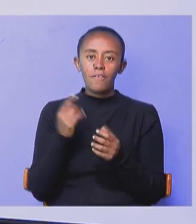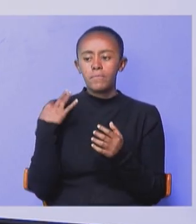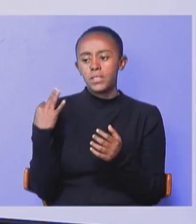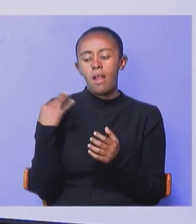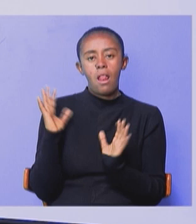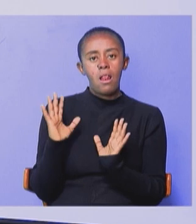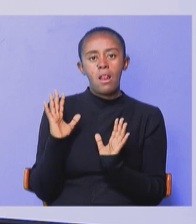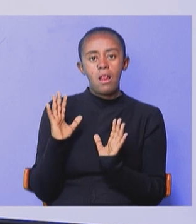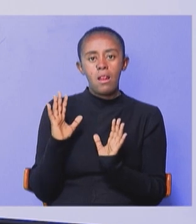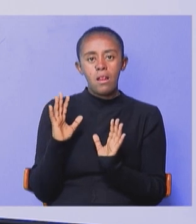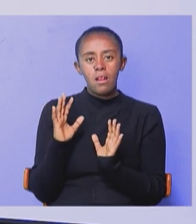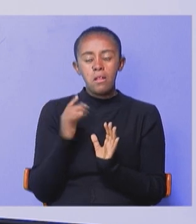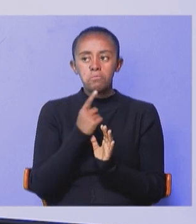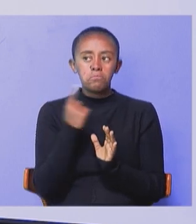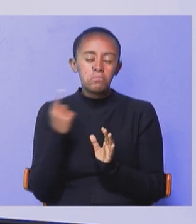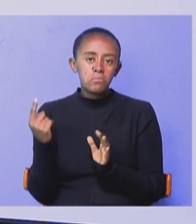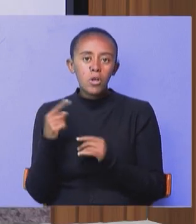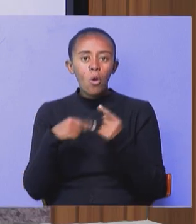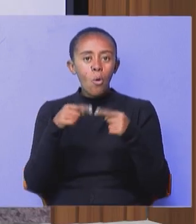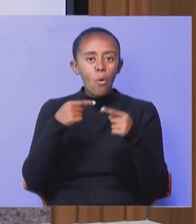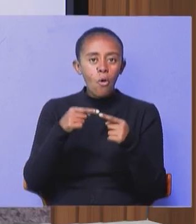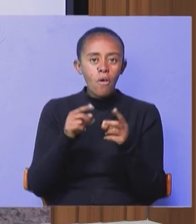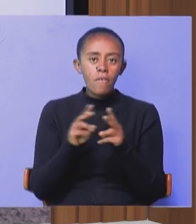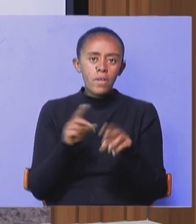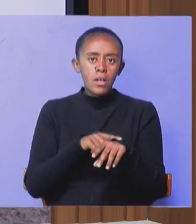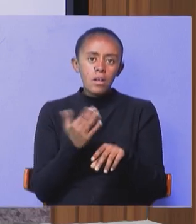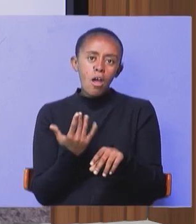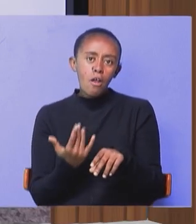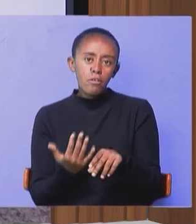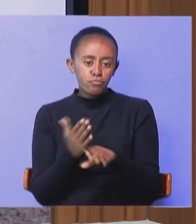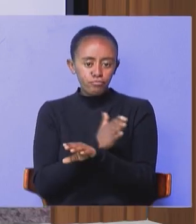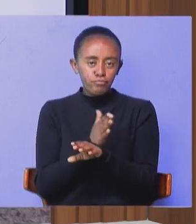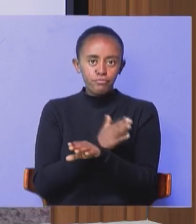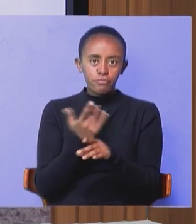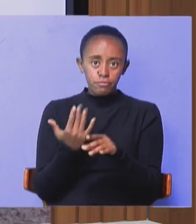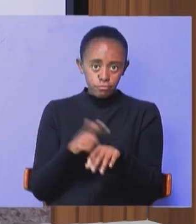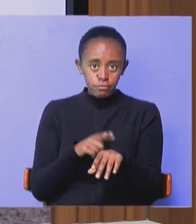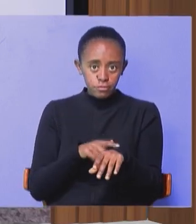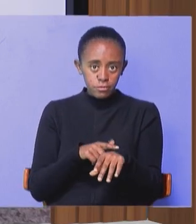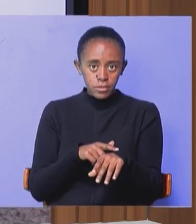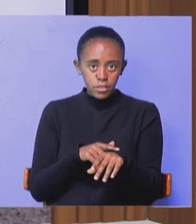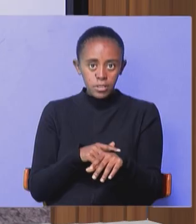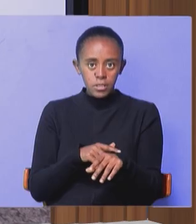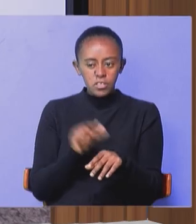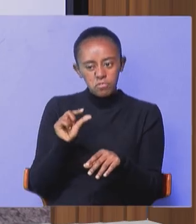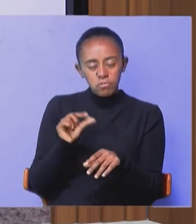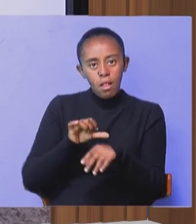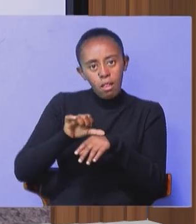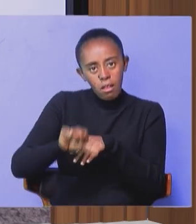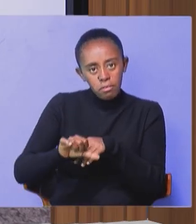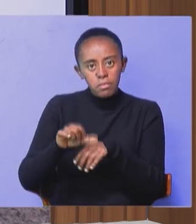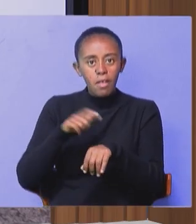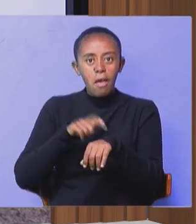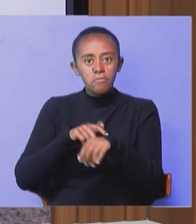Some students might go very early to school. Some other students might go a little bit later to